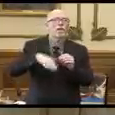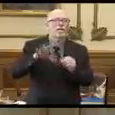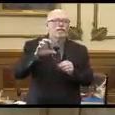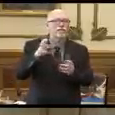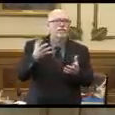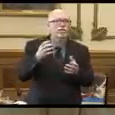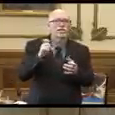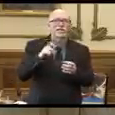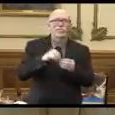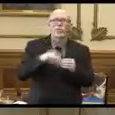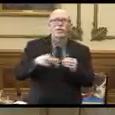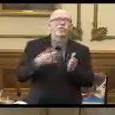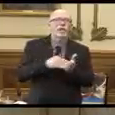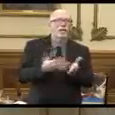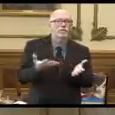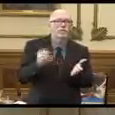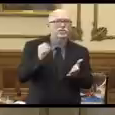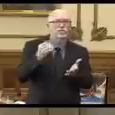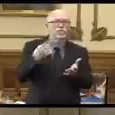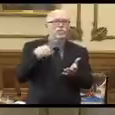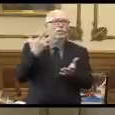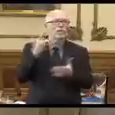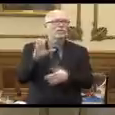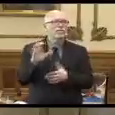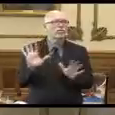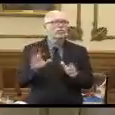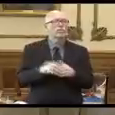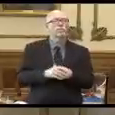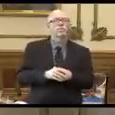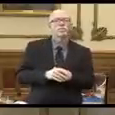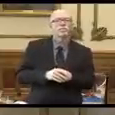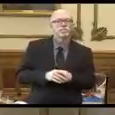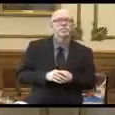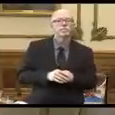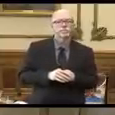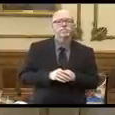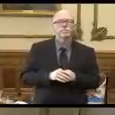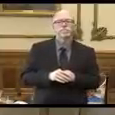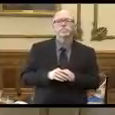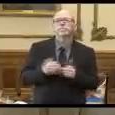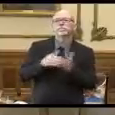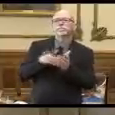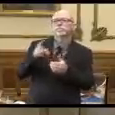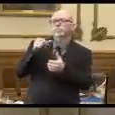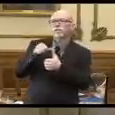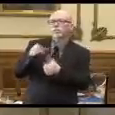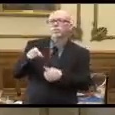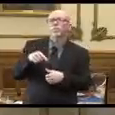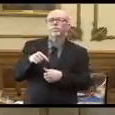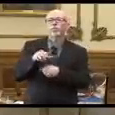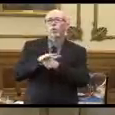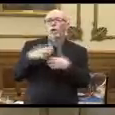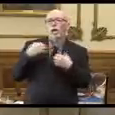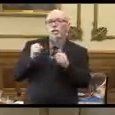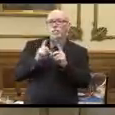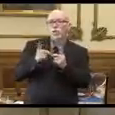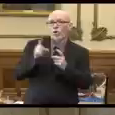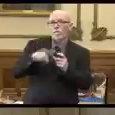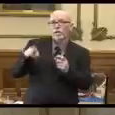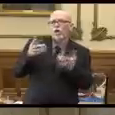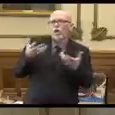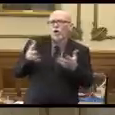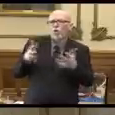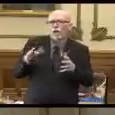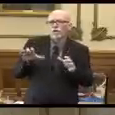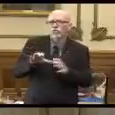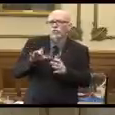about more than 2,000. So why only 500? So again, I want you to remember that the local health departments, we're already